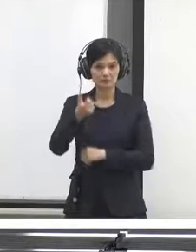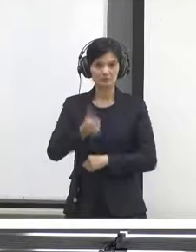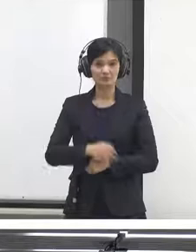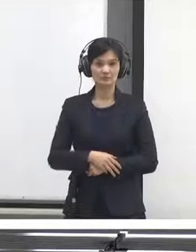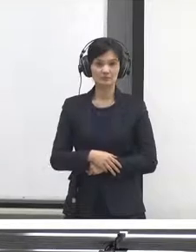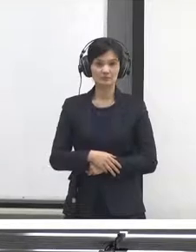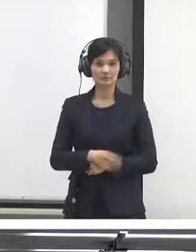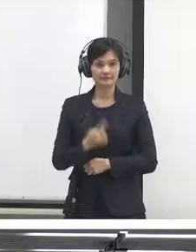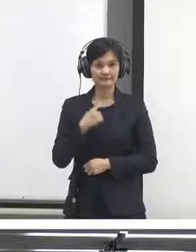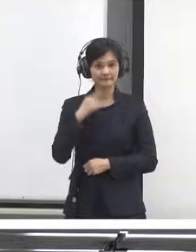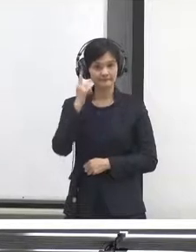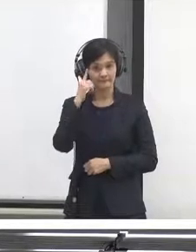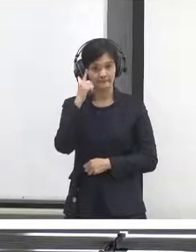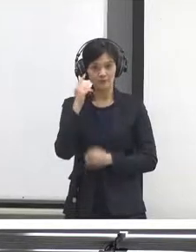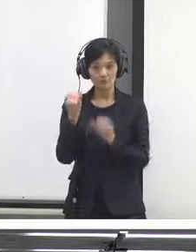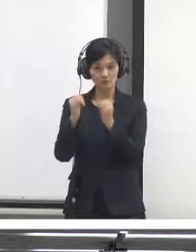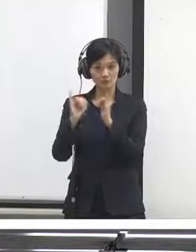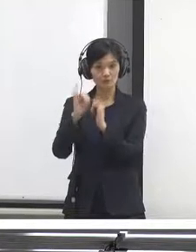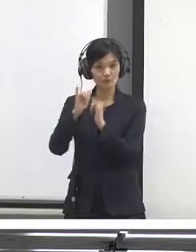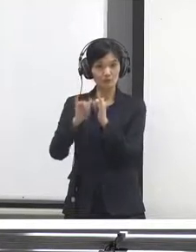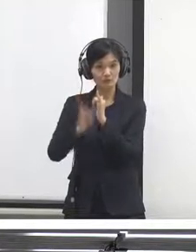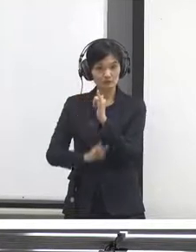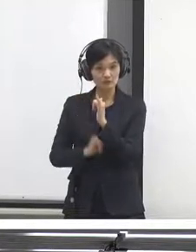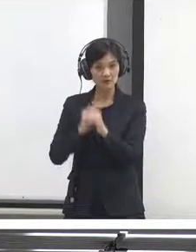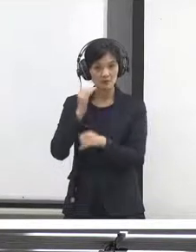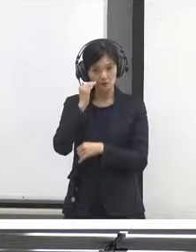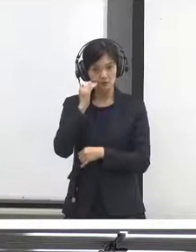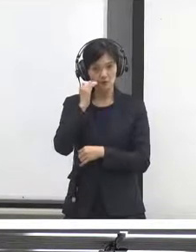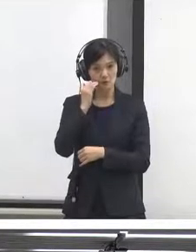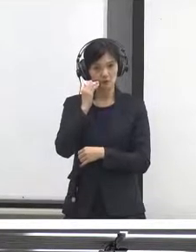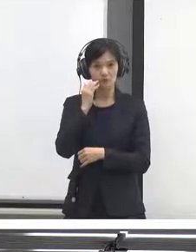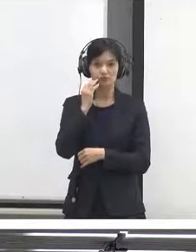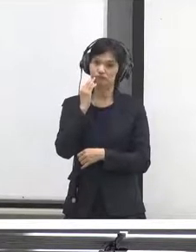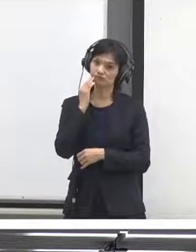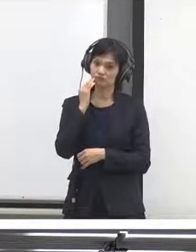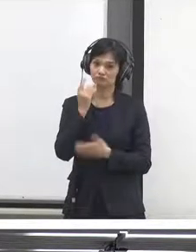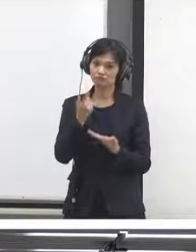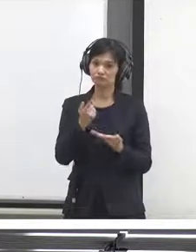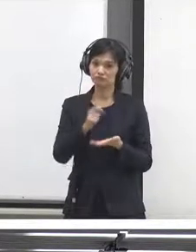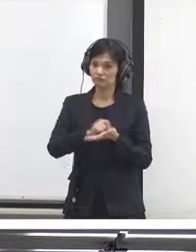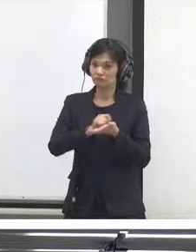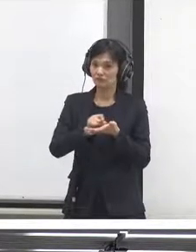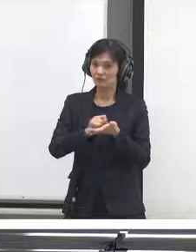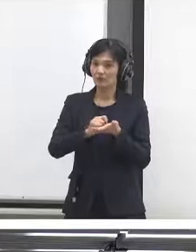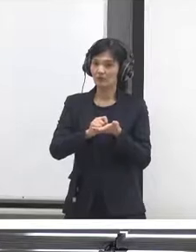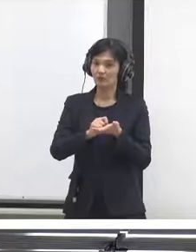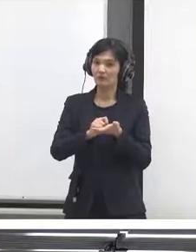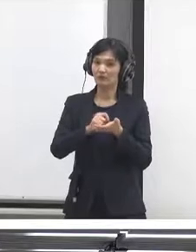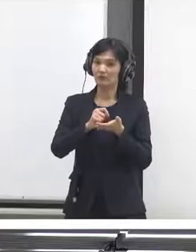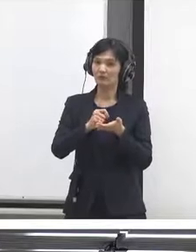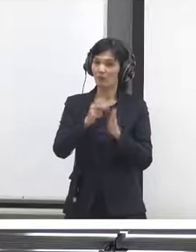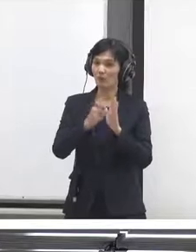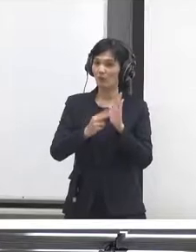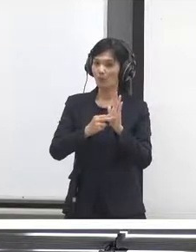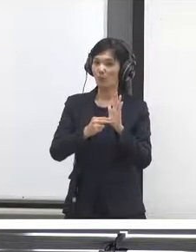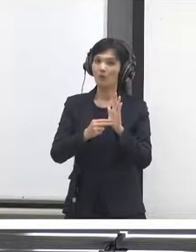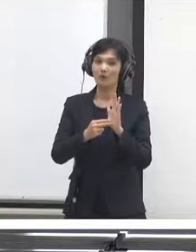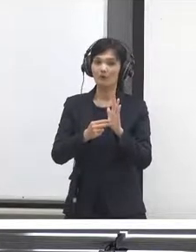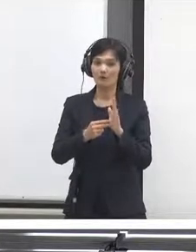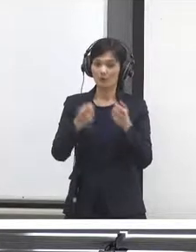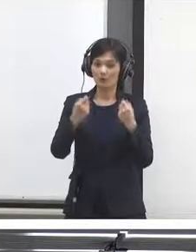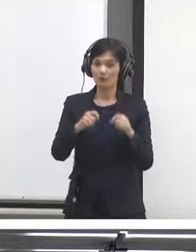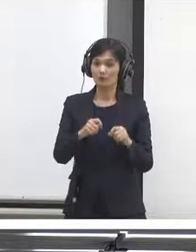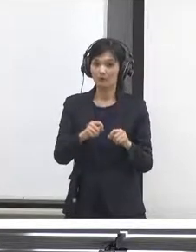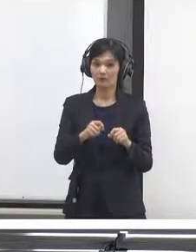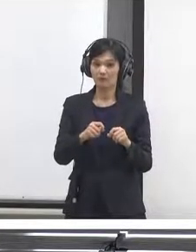cuts should be archived in some way and another opportunities. For reference,There are